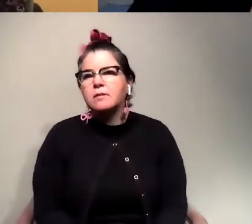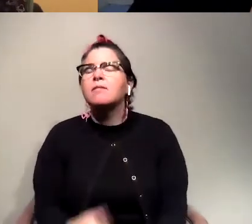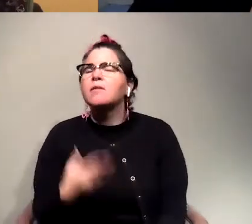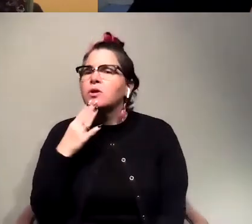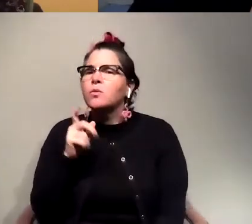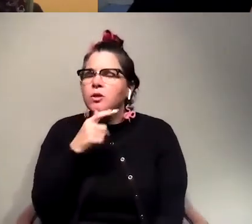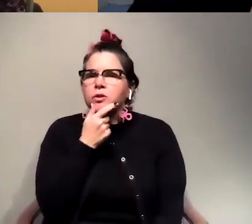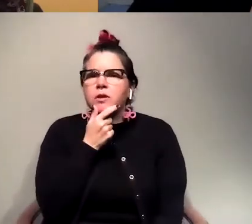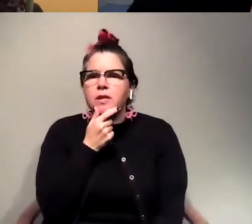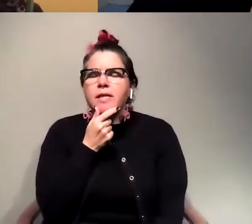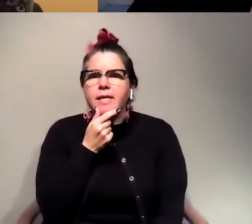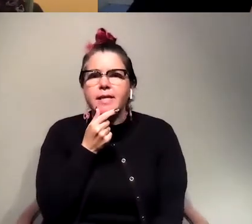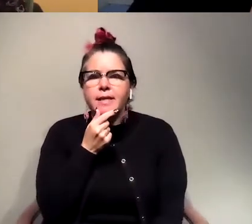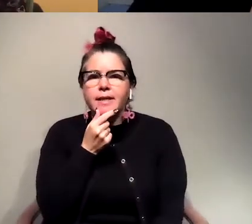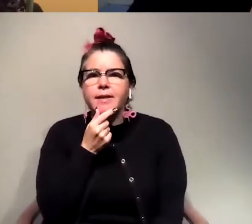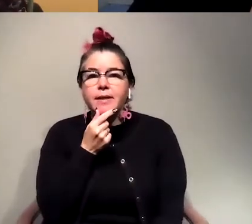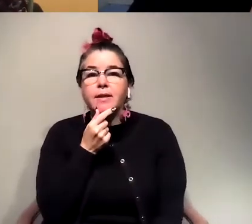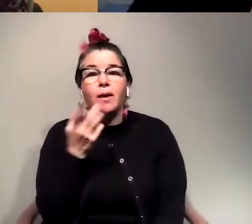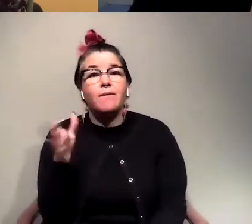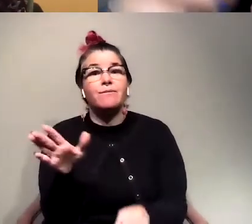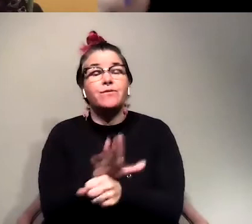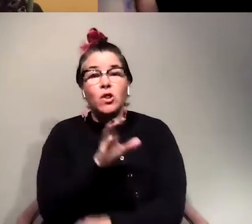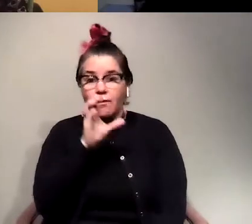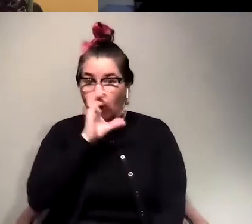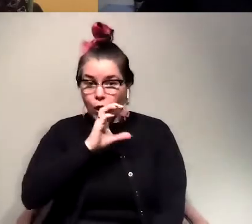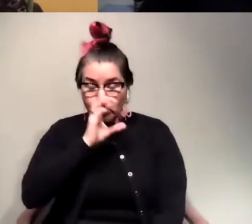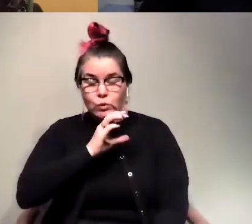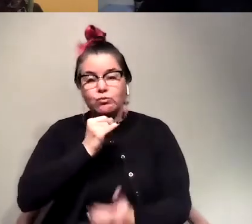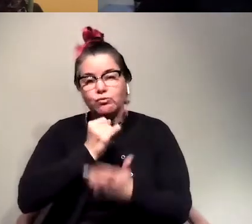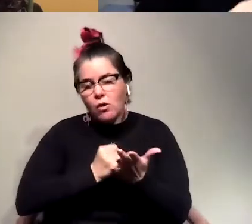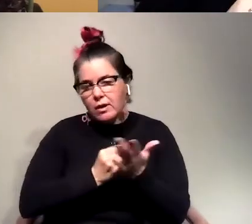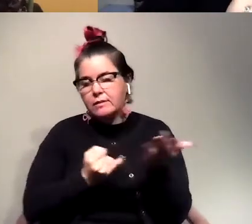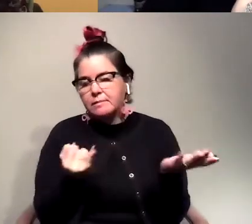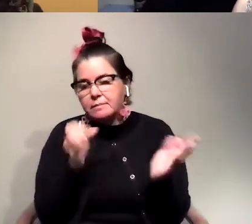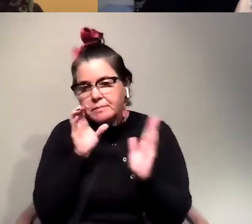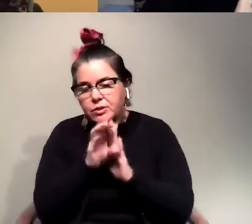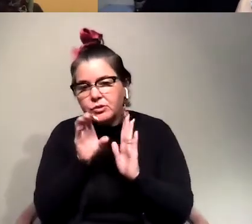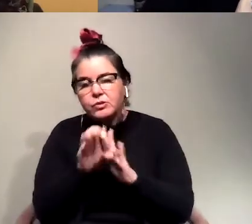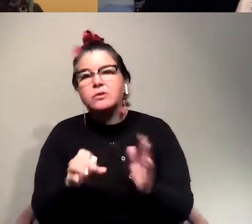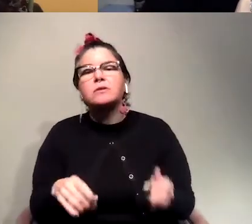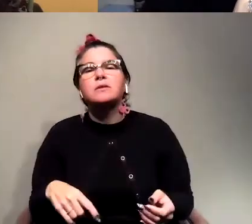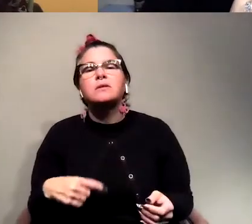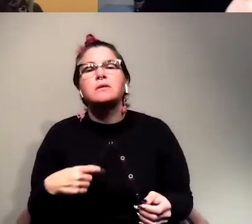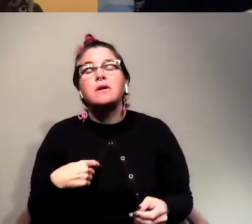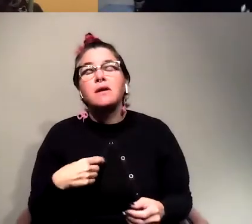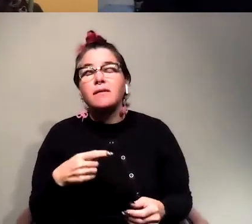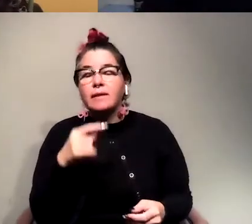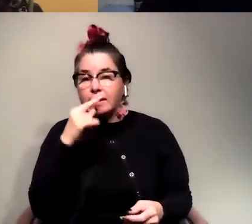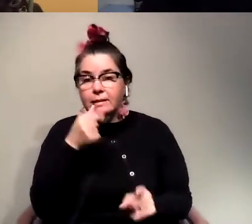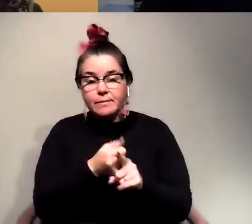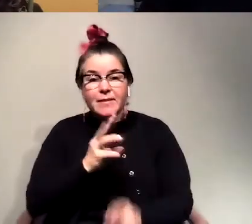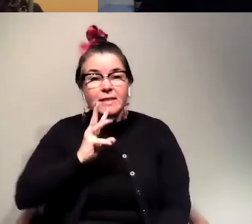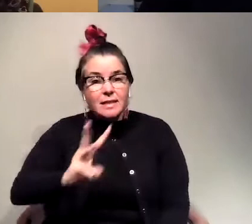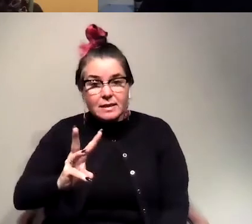So because it's full of cartoons, I have had 6-year-olds loving